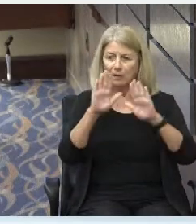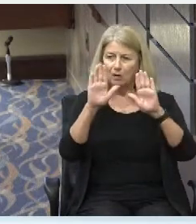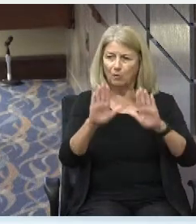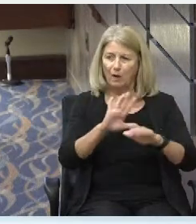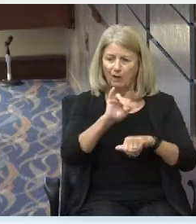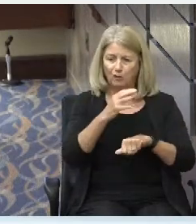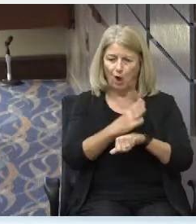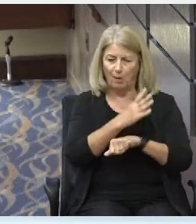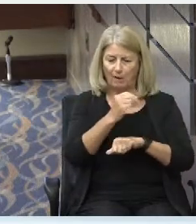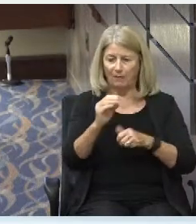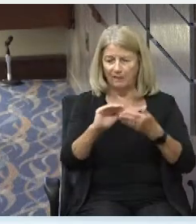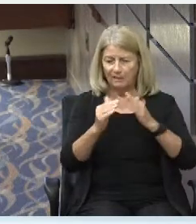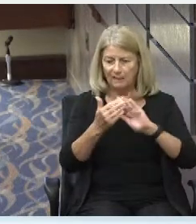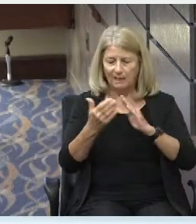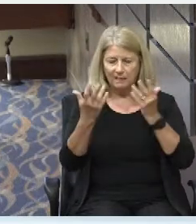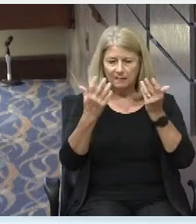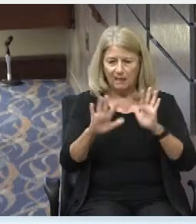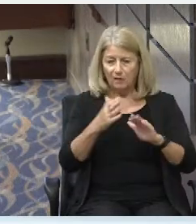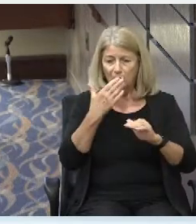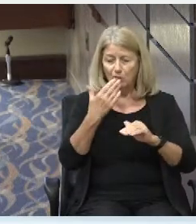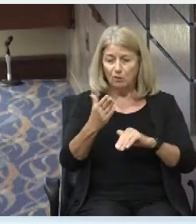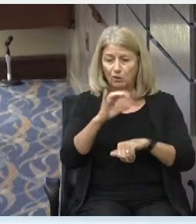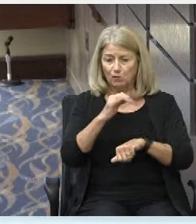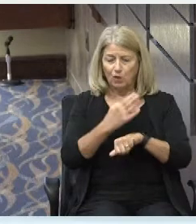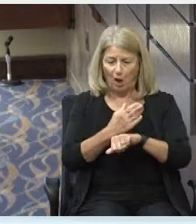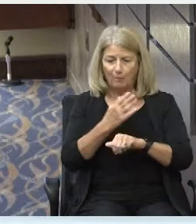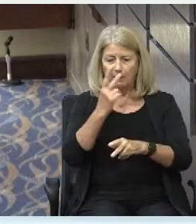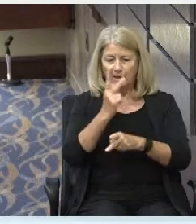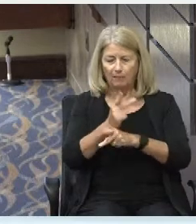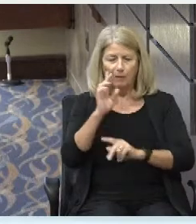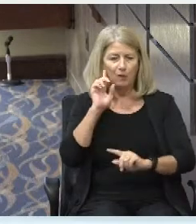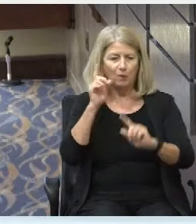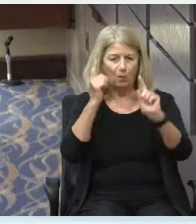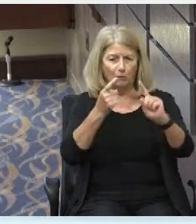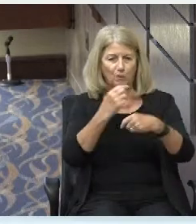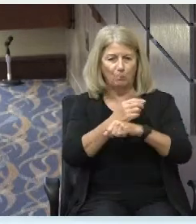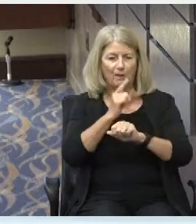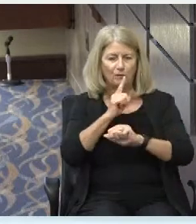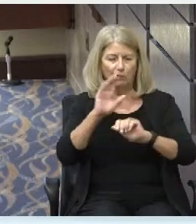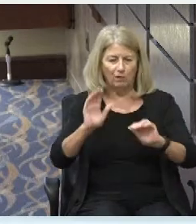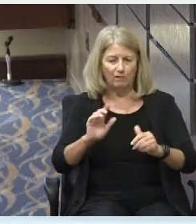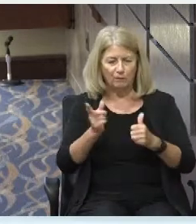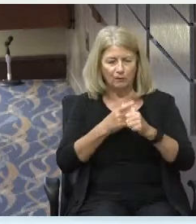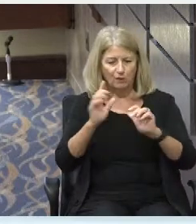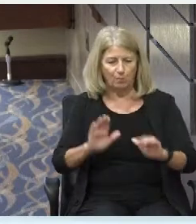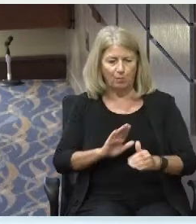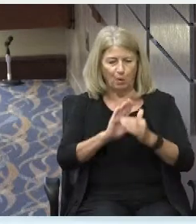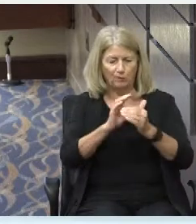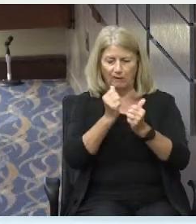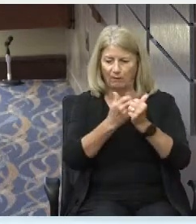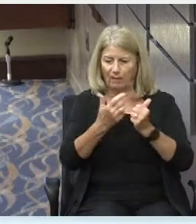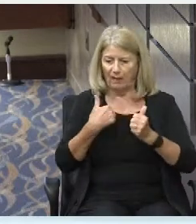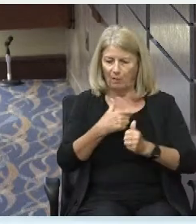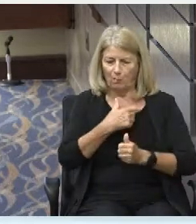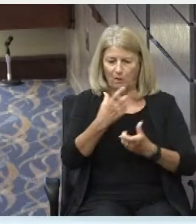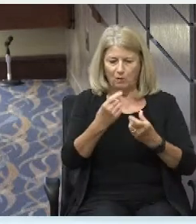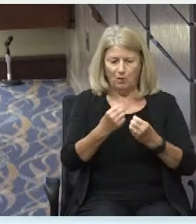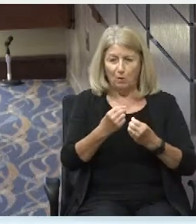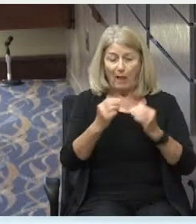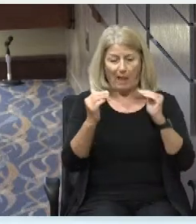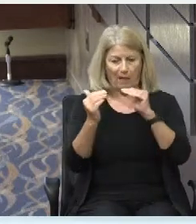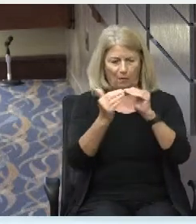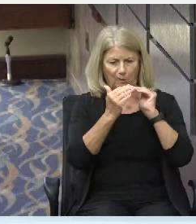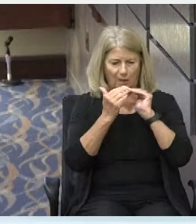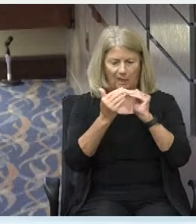great job of keeping these goals front and center to make sure we take a mobile-first approach to everything we do. Equity, accessibility,